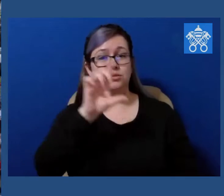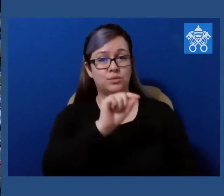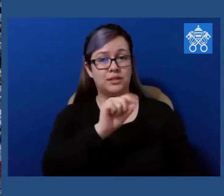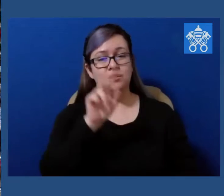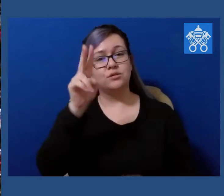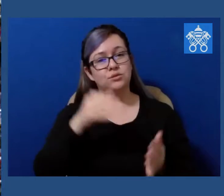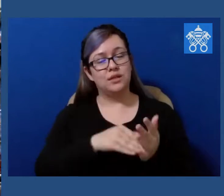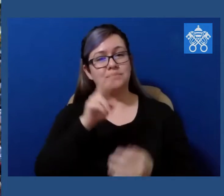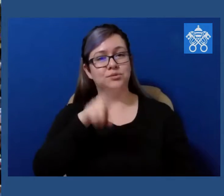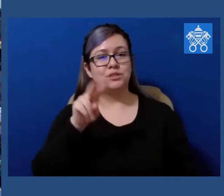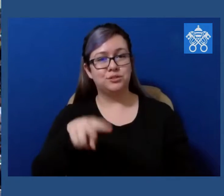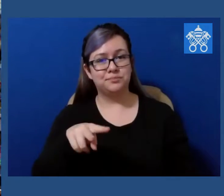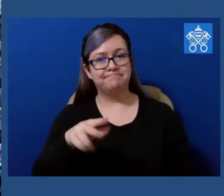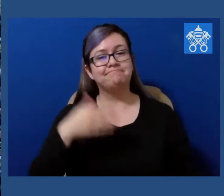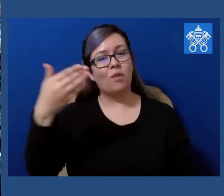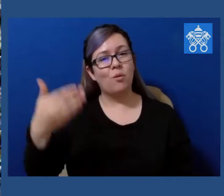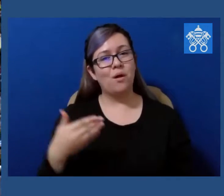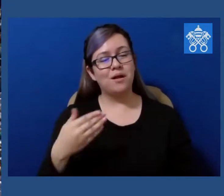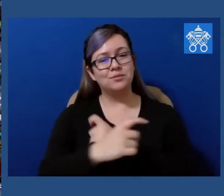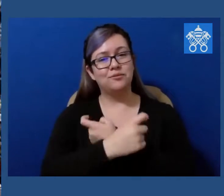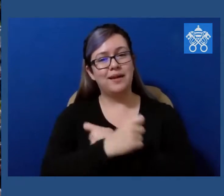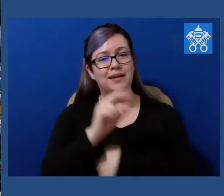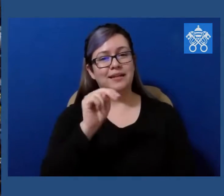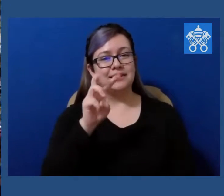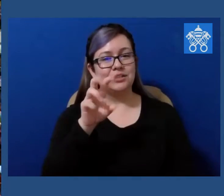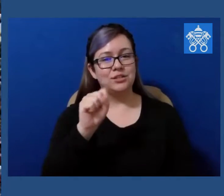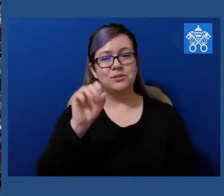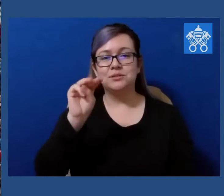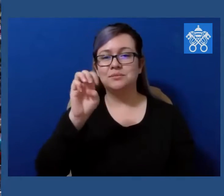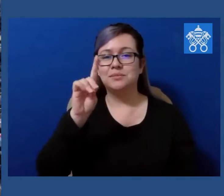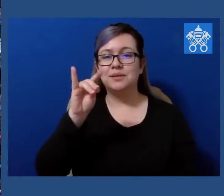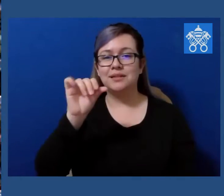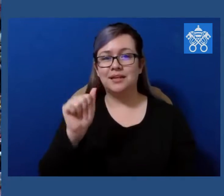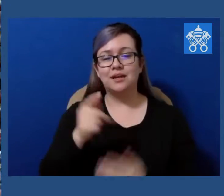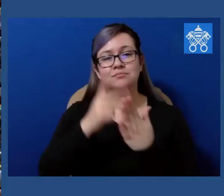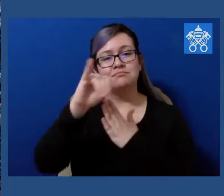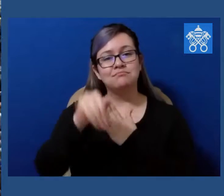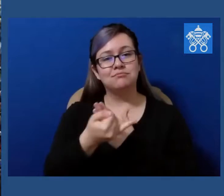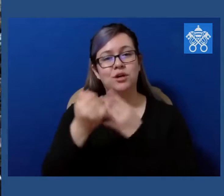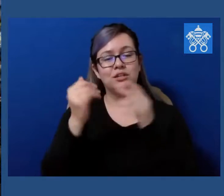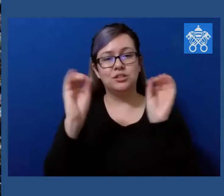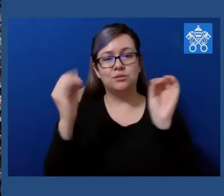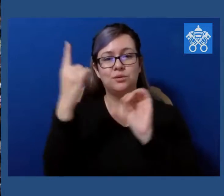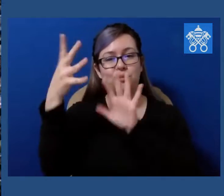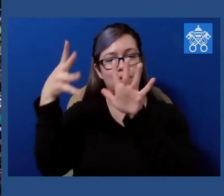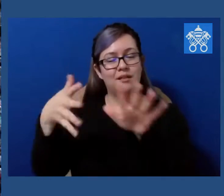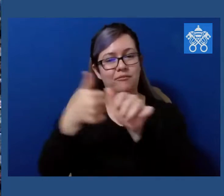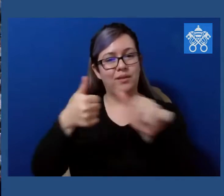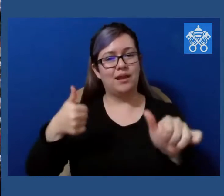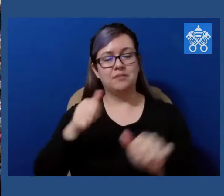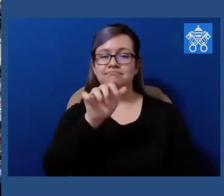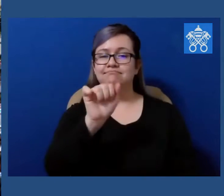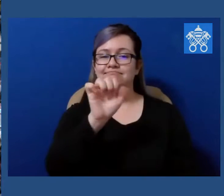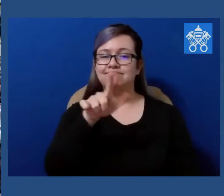2022. My name is Devin Watkins, and it is my pleasure to bring this live broadcast to you and the translation of the